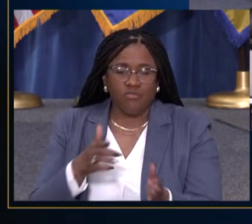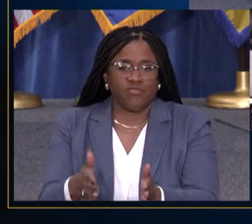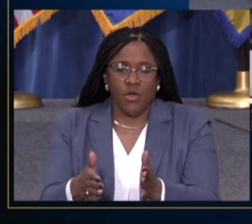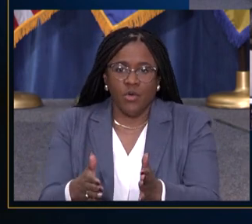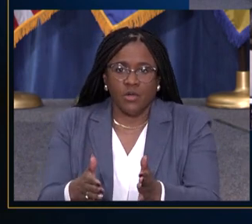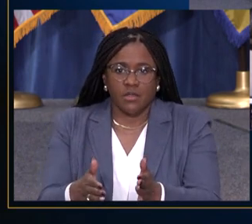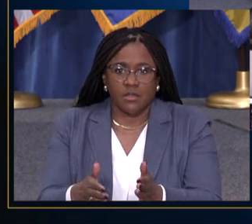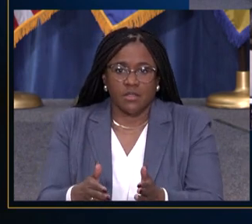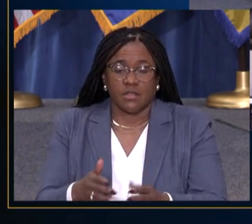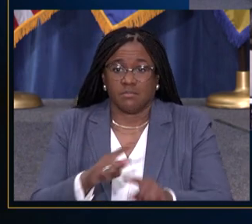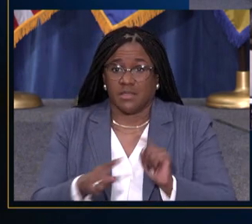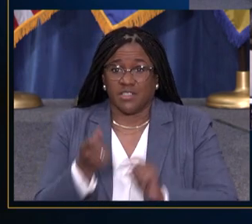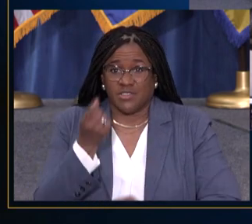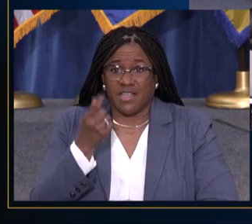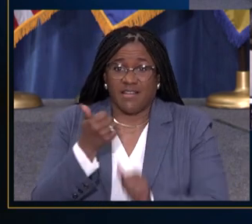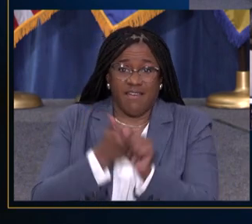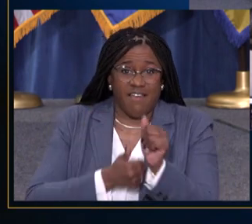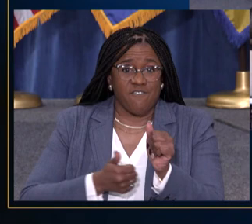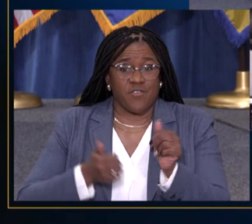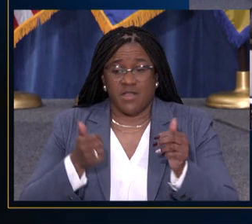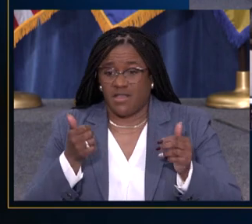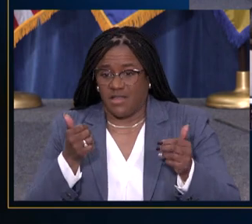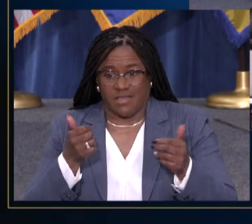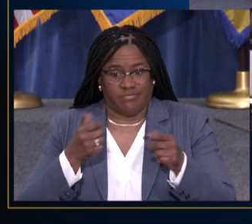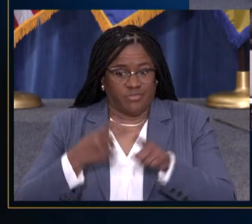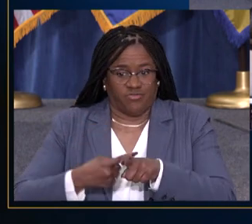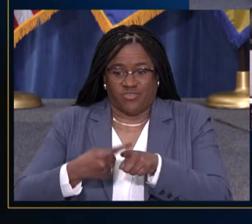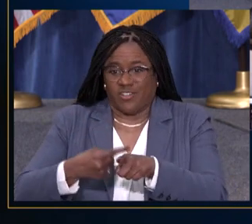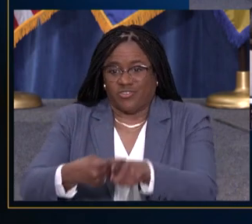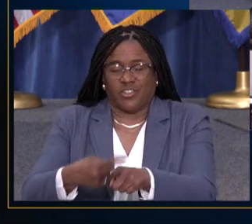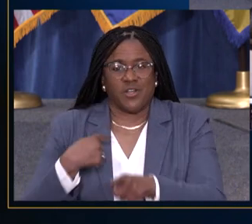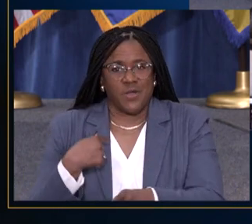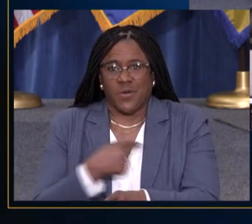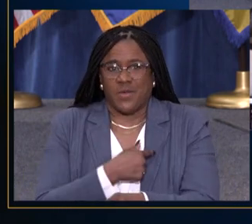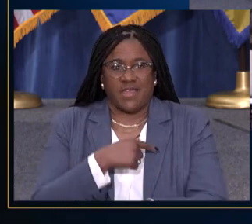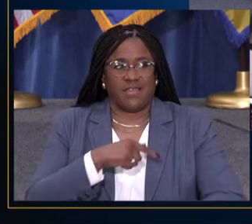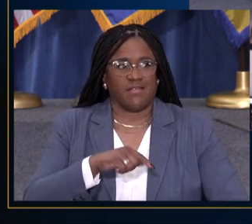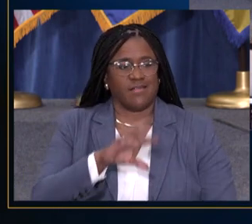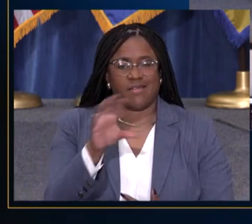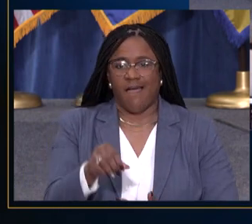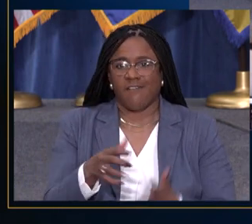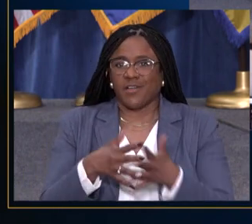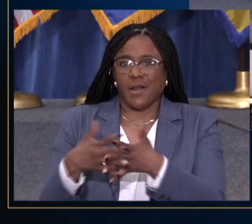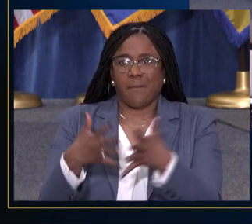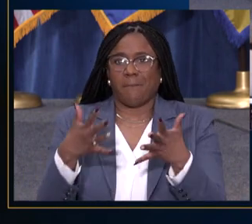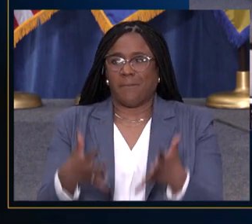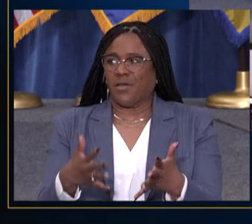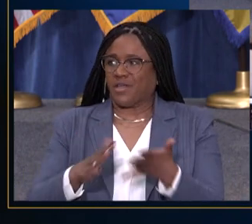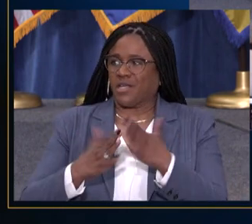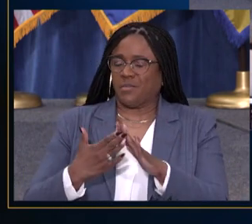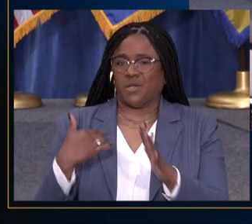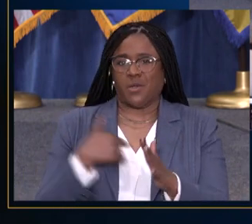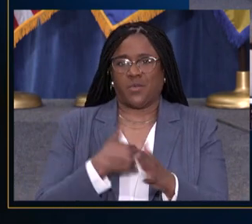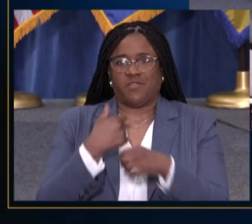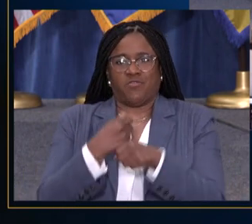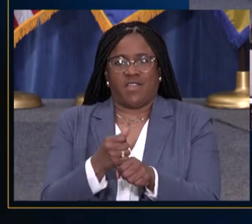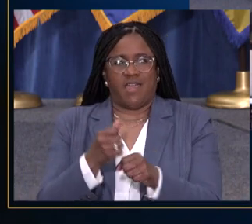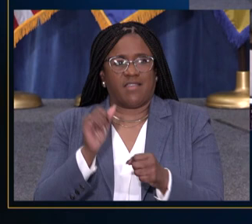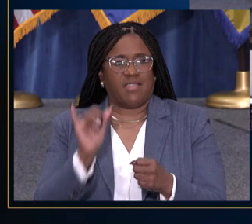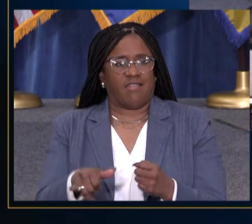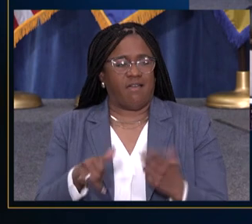every juncture, the African American community has created that